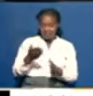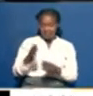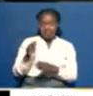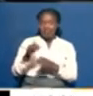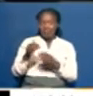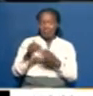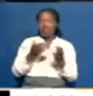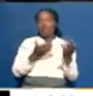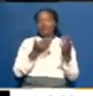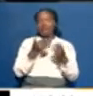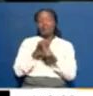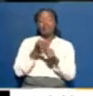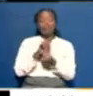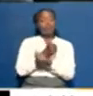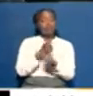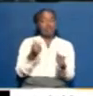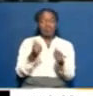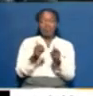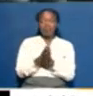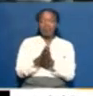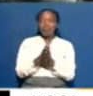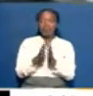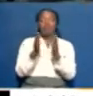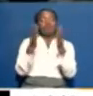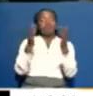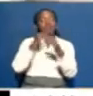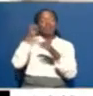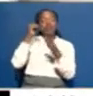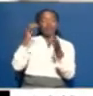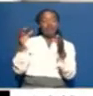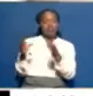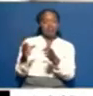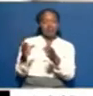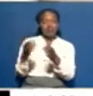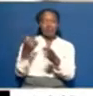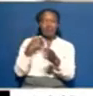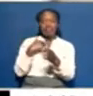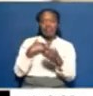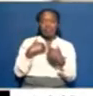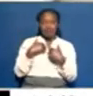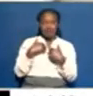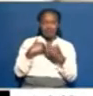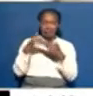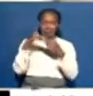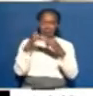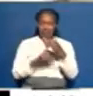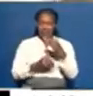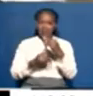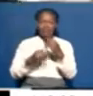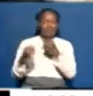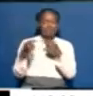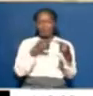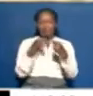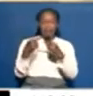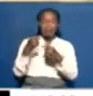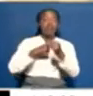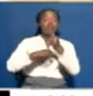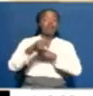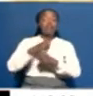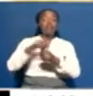properly. The Chief Justice either applauded political parties for carrying out a less contested exercise and using their